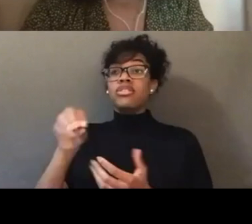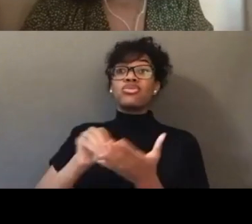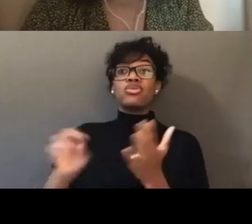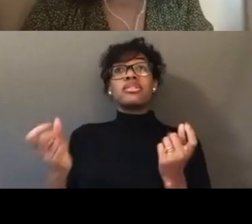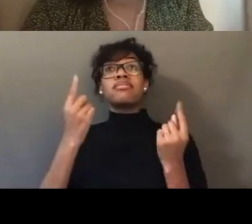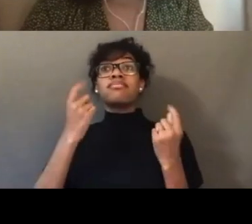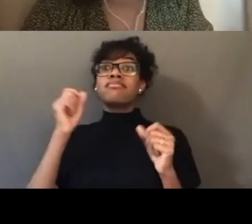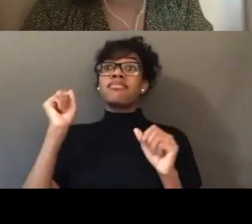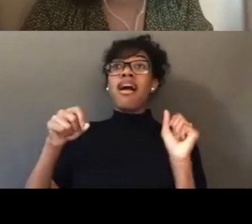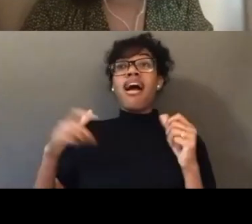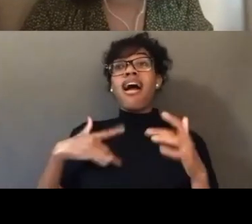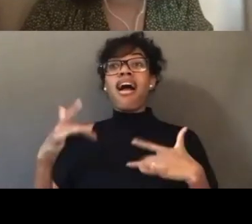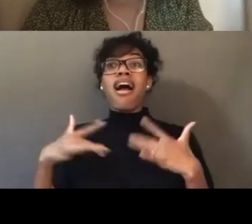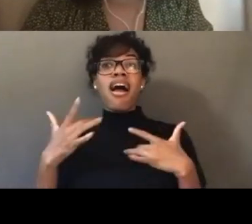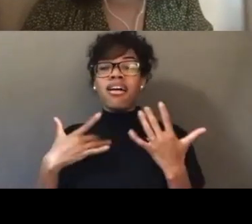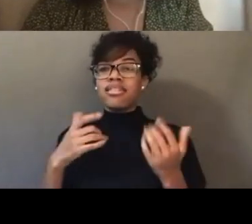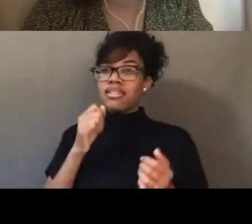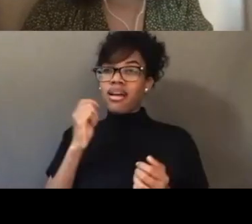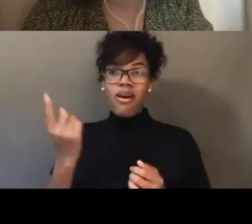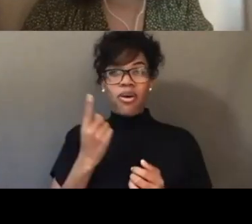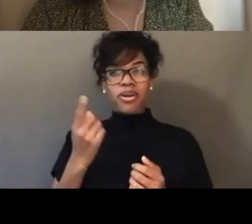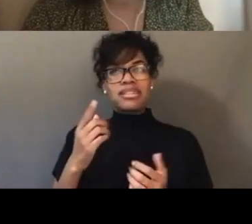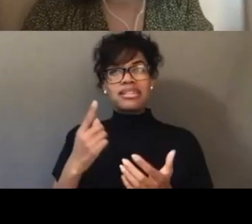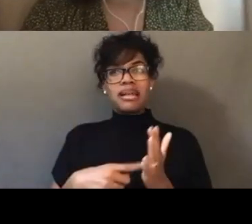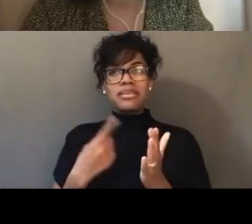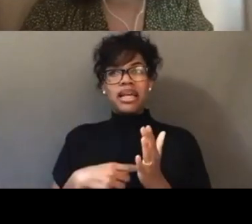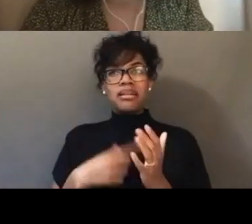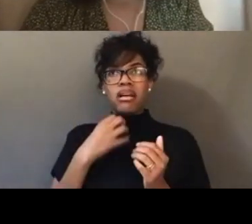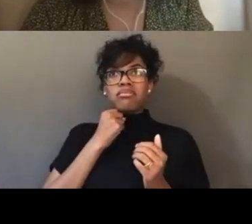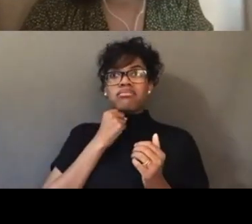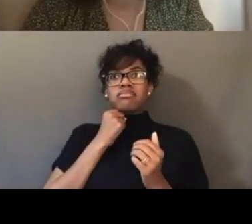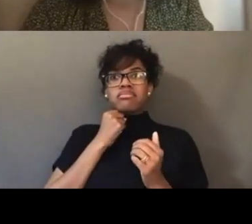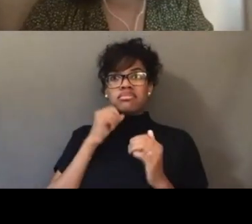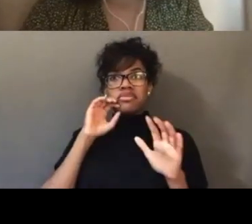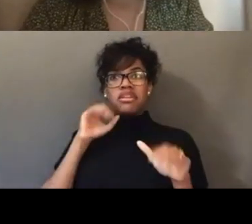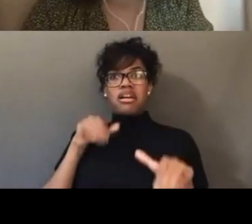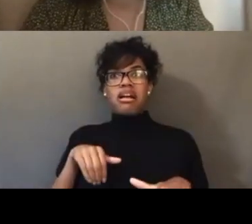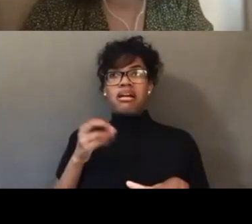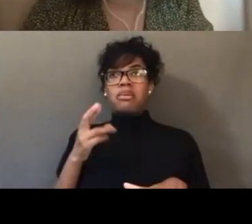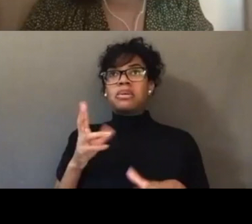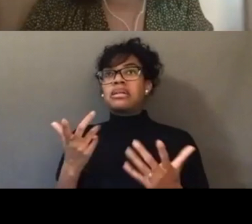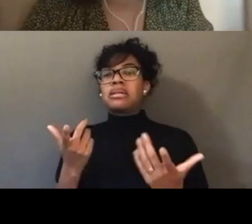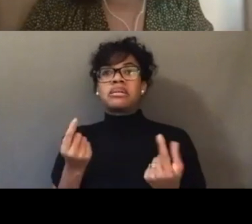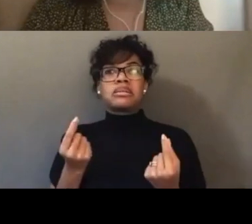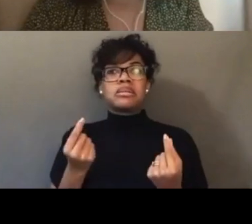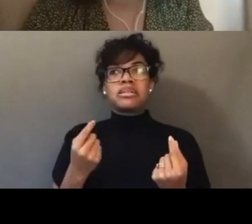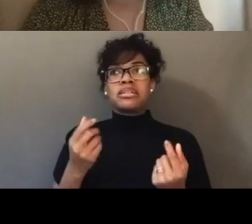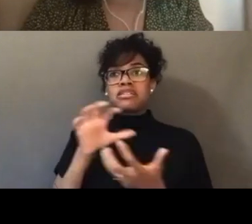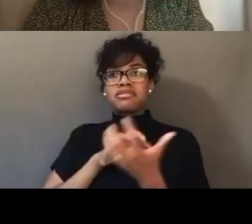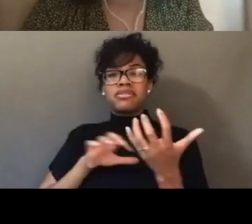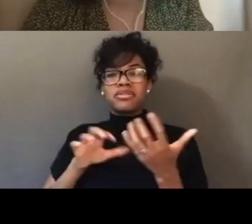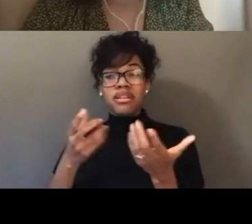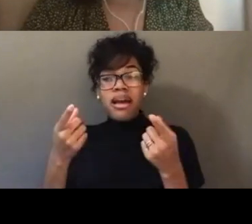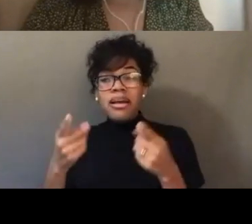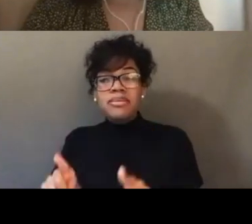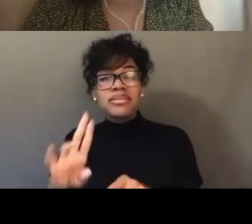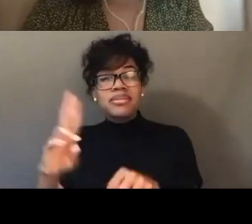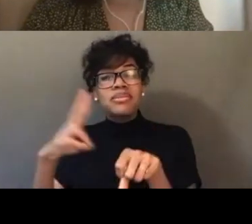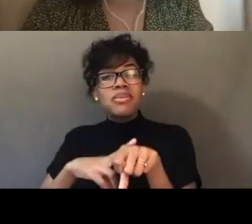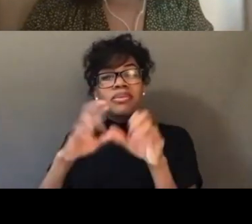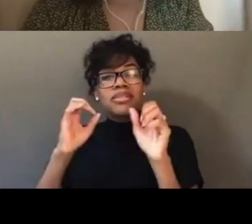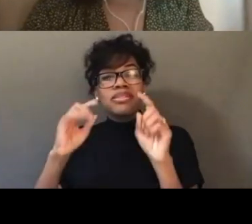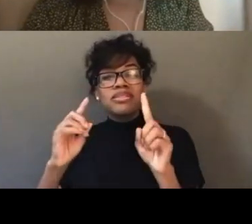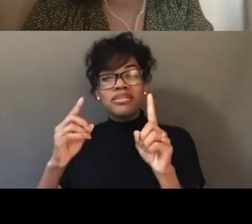of poking and prodding and figuring out better ways to have these discussions? Yes. You know, I brought up the idea, you know, the definition of